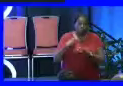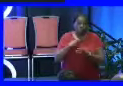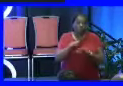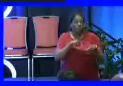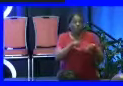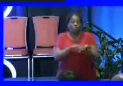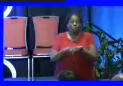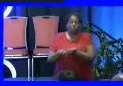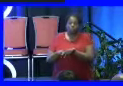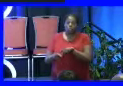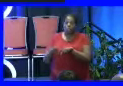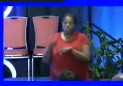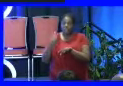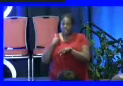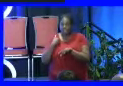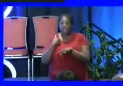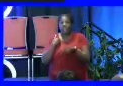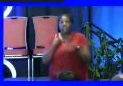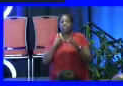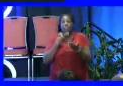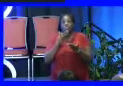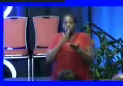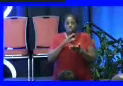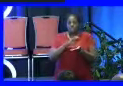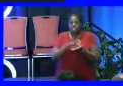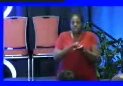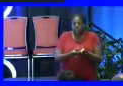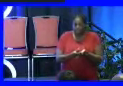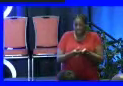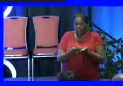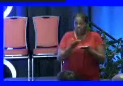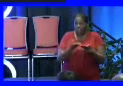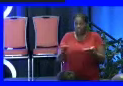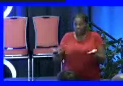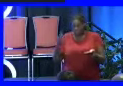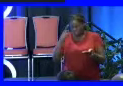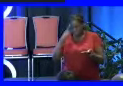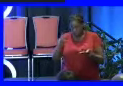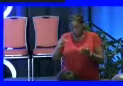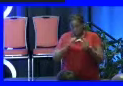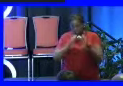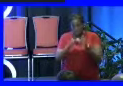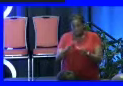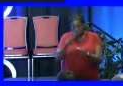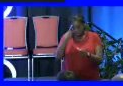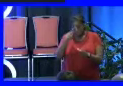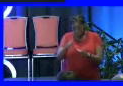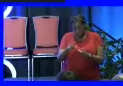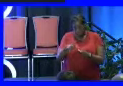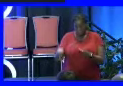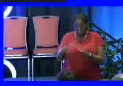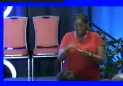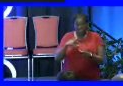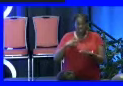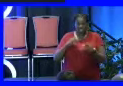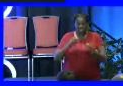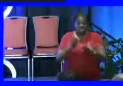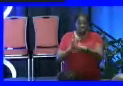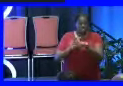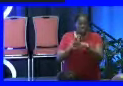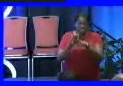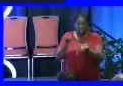also have a fair amount of differences between our continuums as to what they feel they can share and